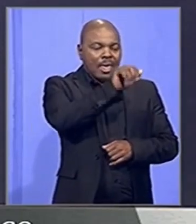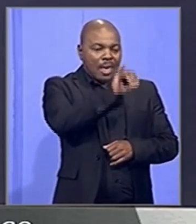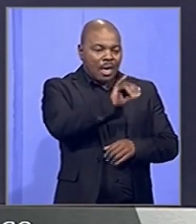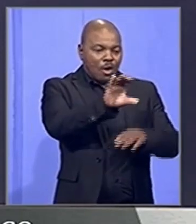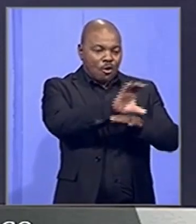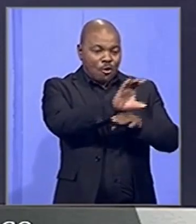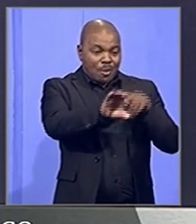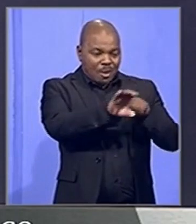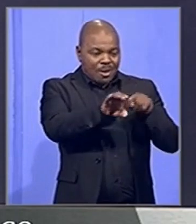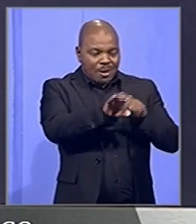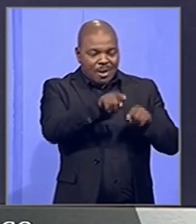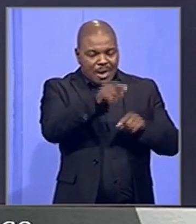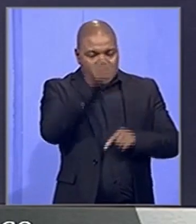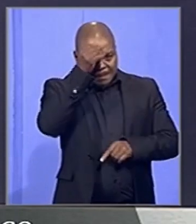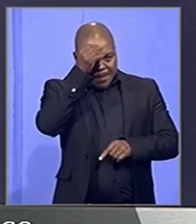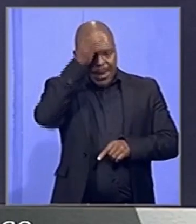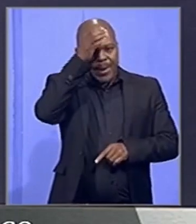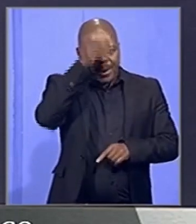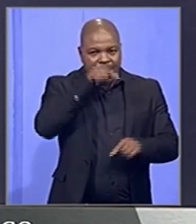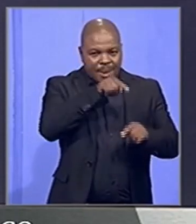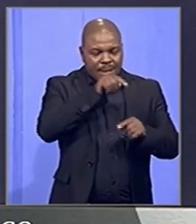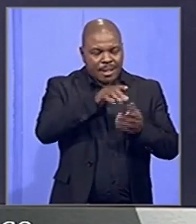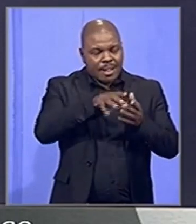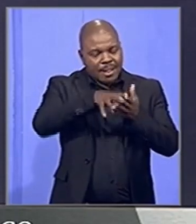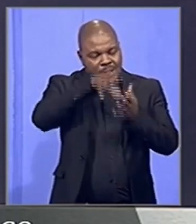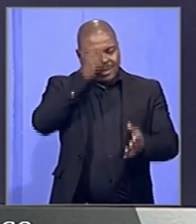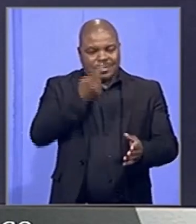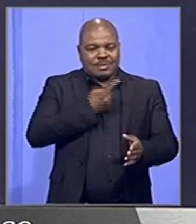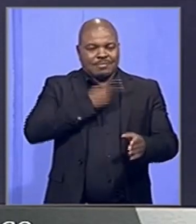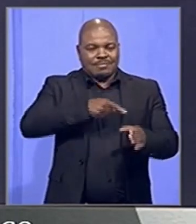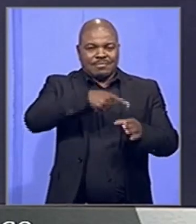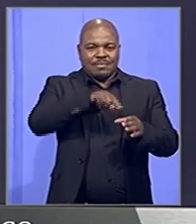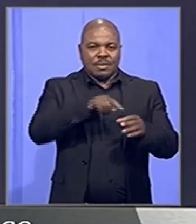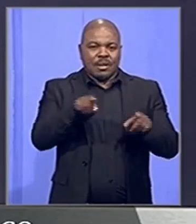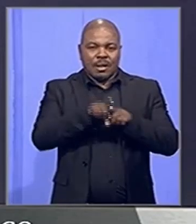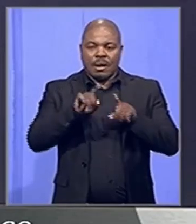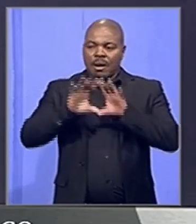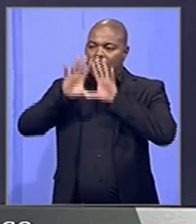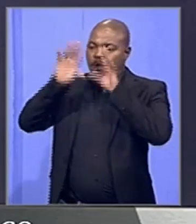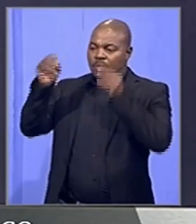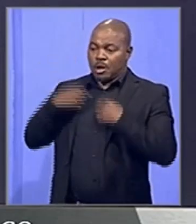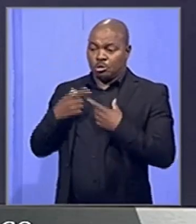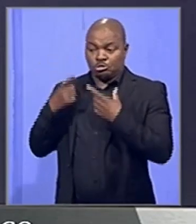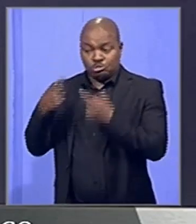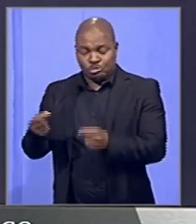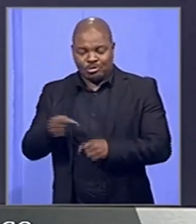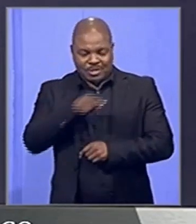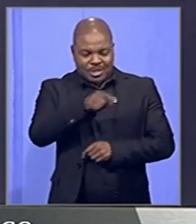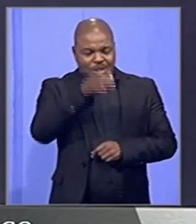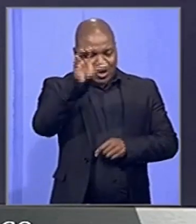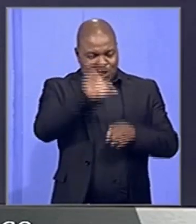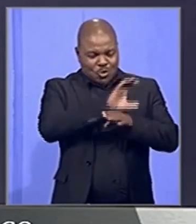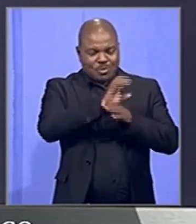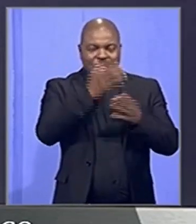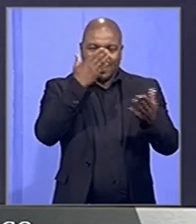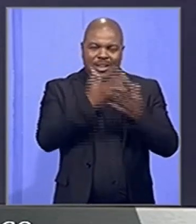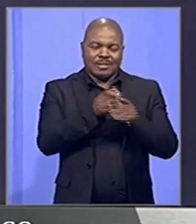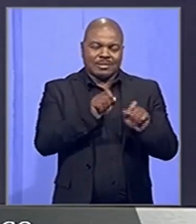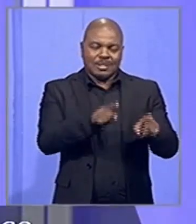intelligence se dina le bohlale di ithutile hore anything e rona re kgonang ho etsa le tsona di kgona ho